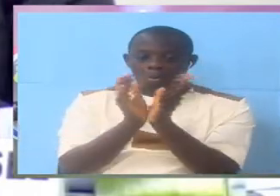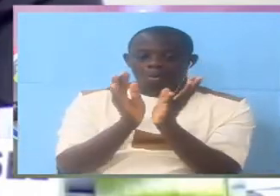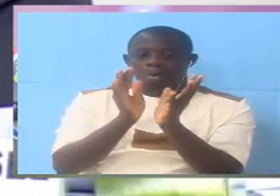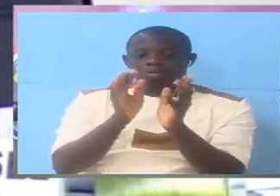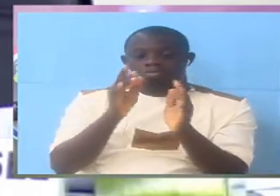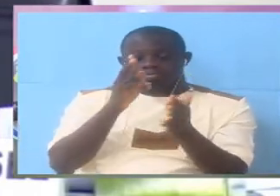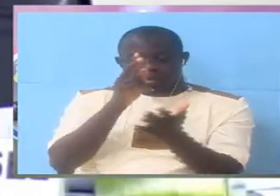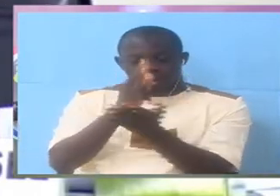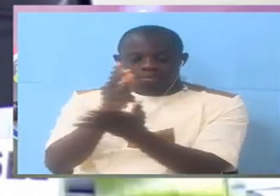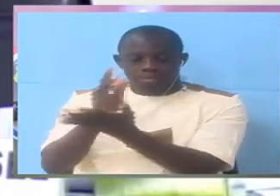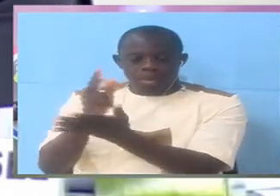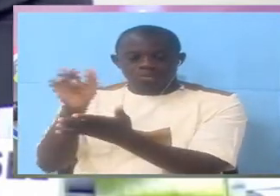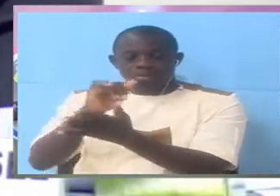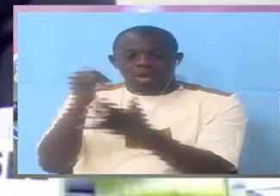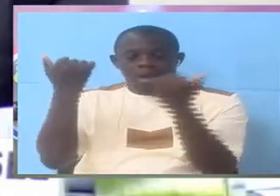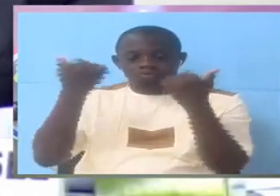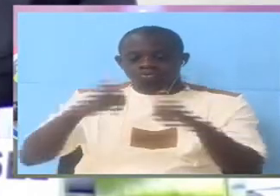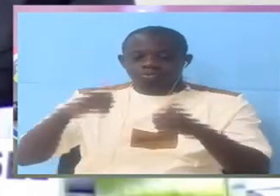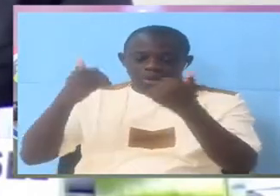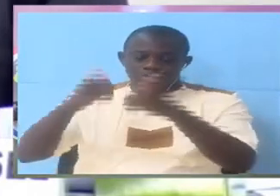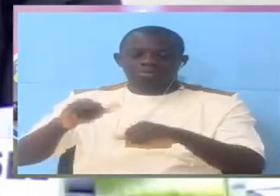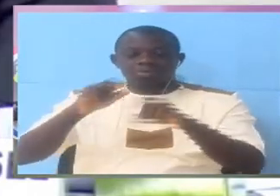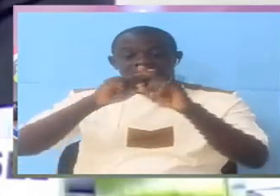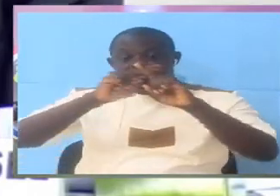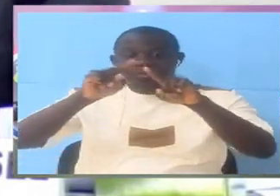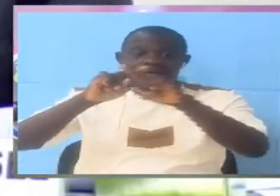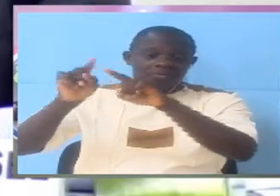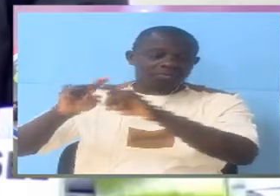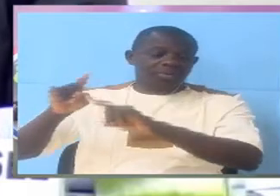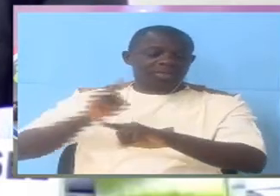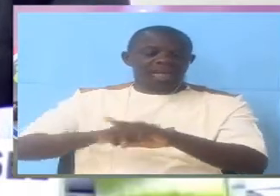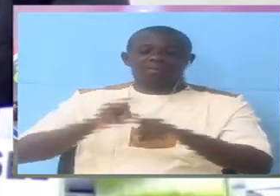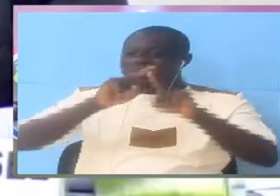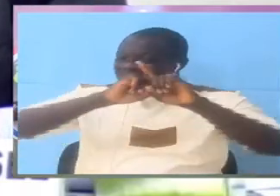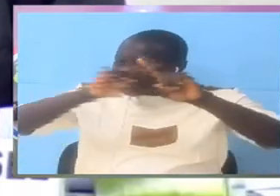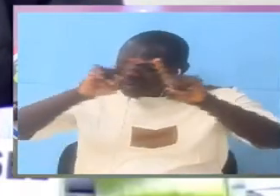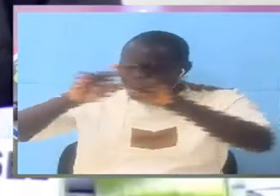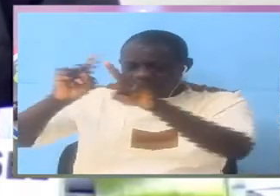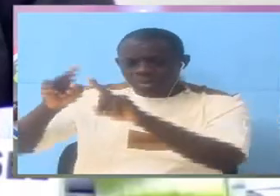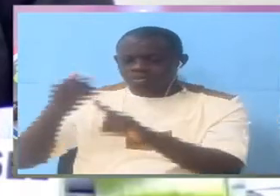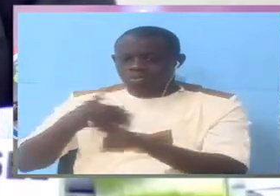which happened at different times to different individuals who don't know one another,